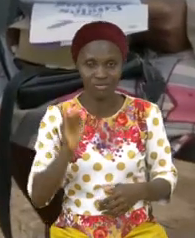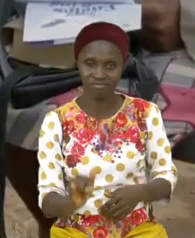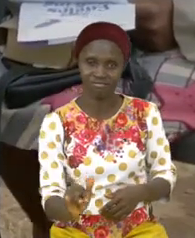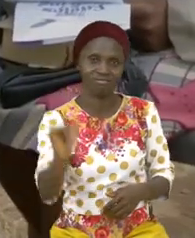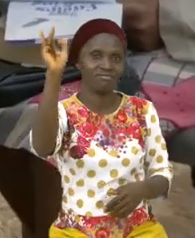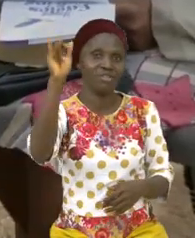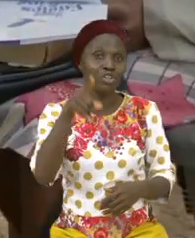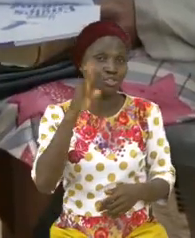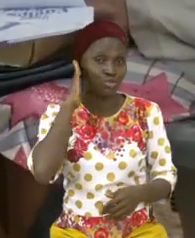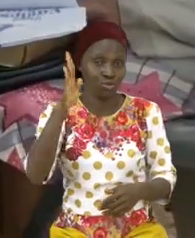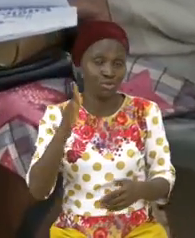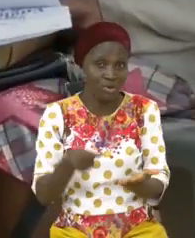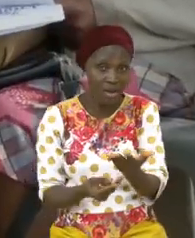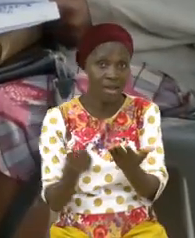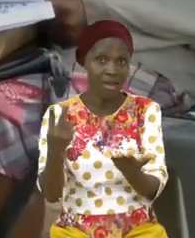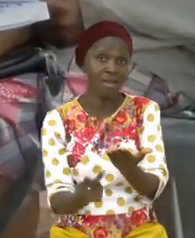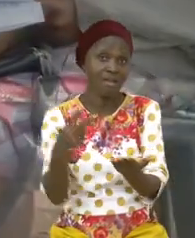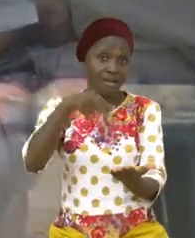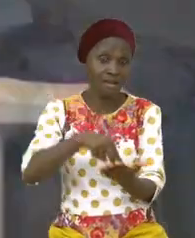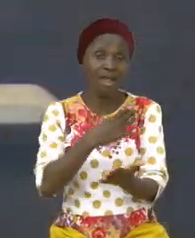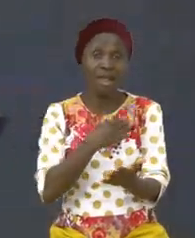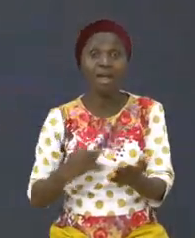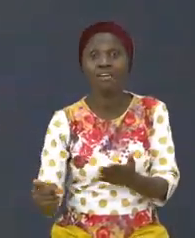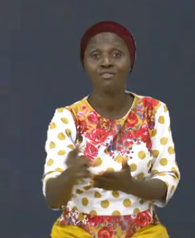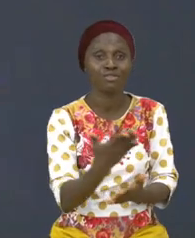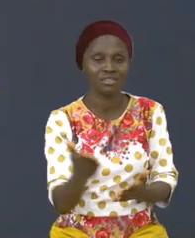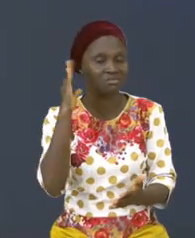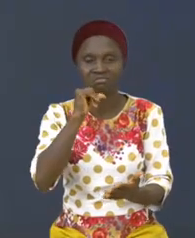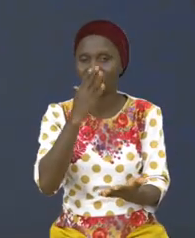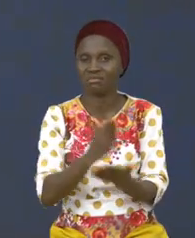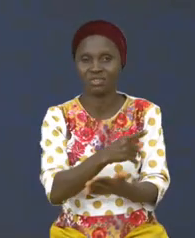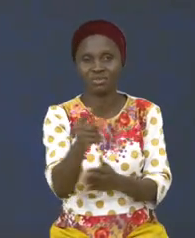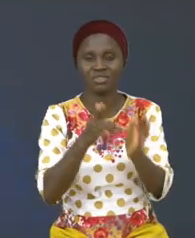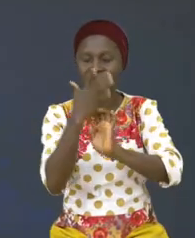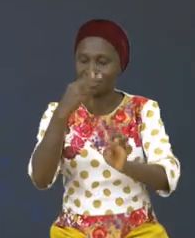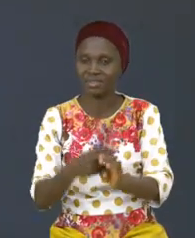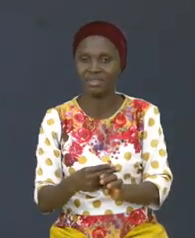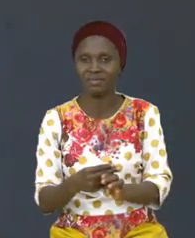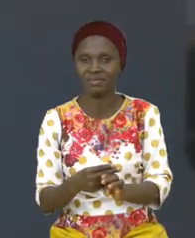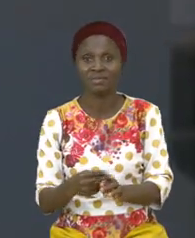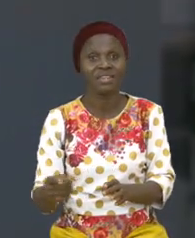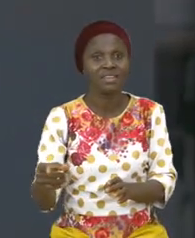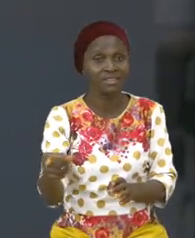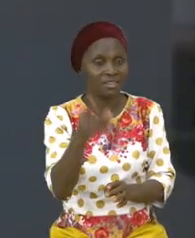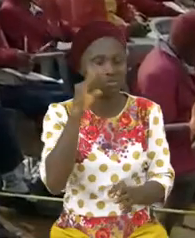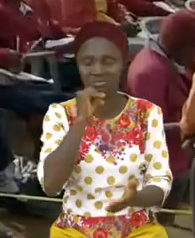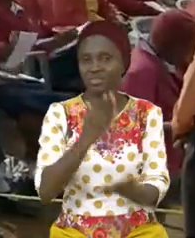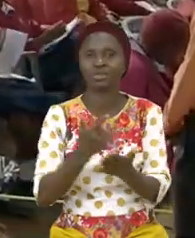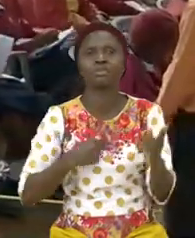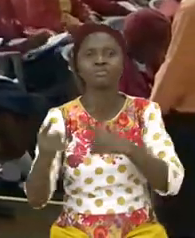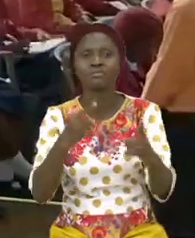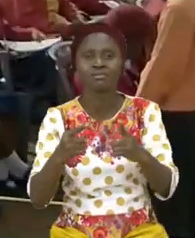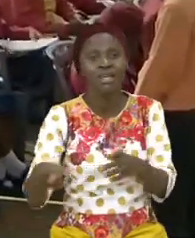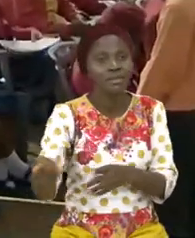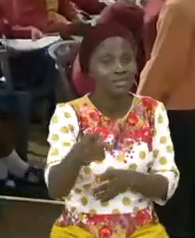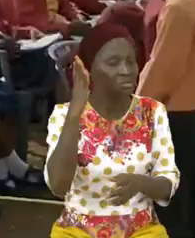will rise. And those things will not stop you. They will not stop me. They